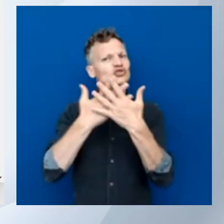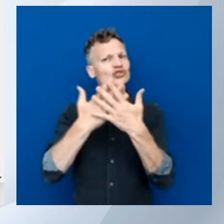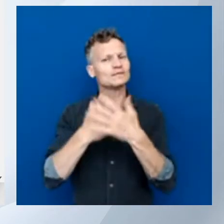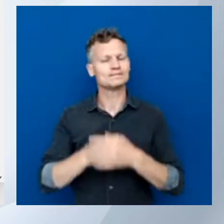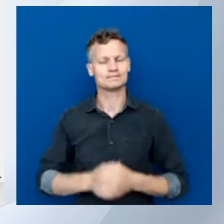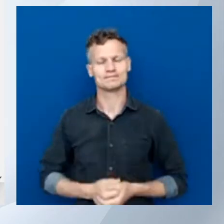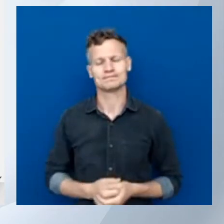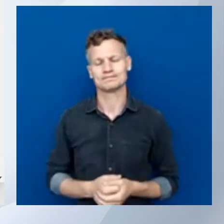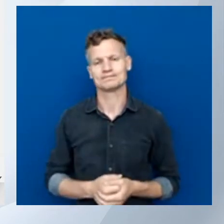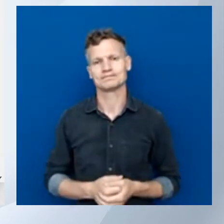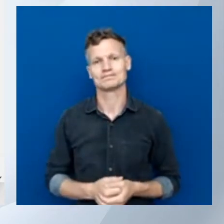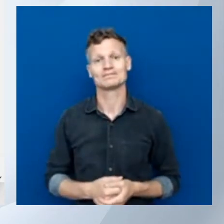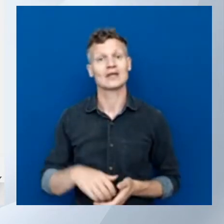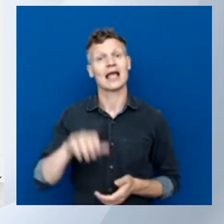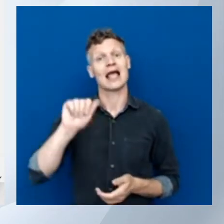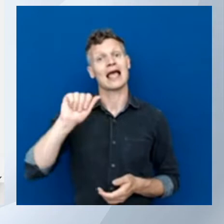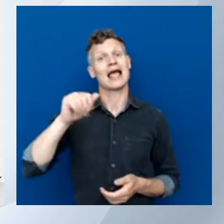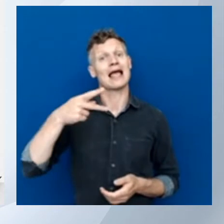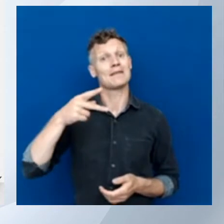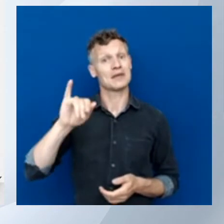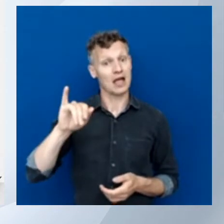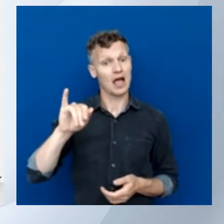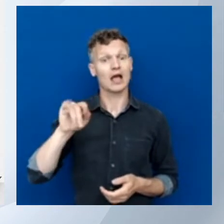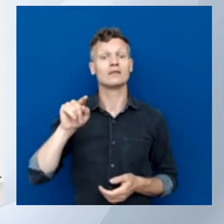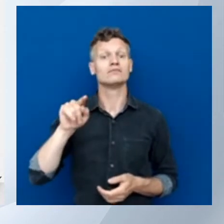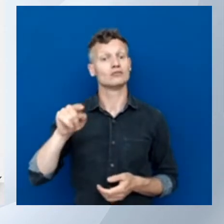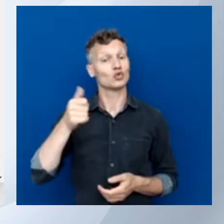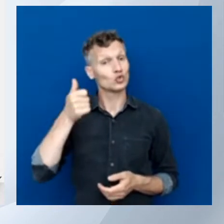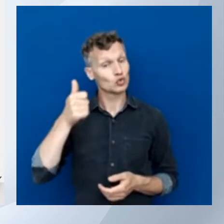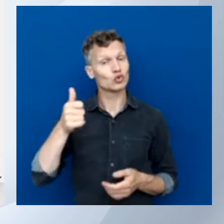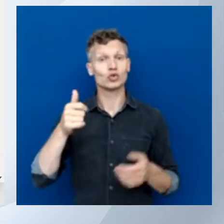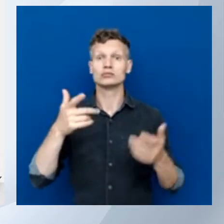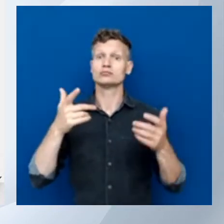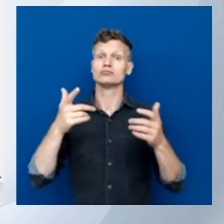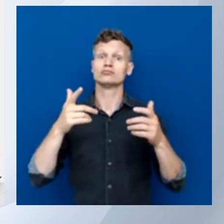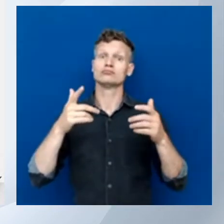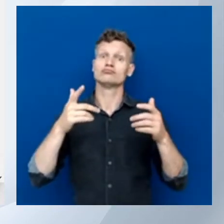is designed to be modular and extensible and can be used when you